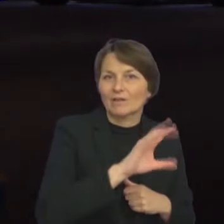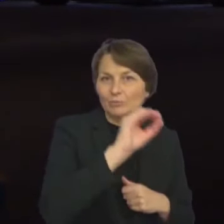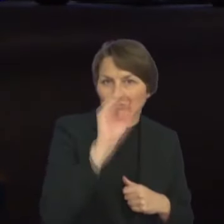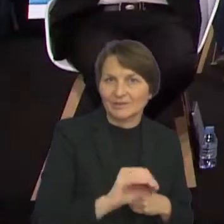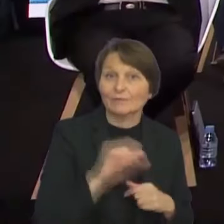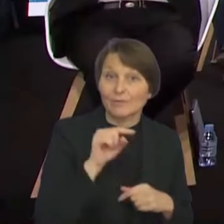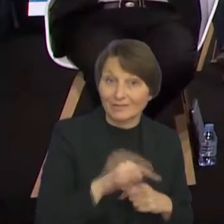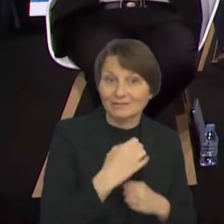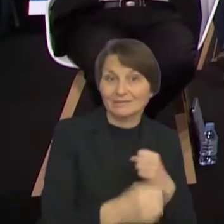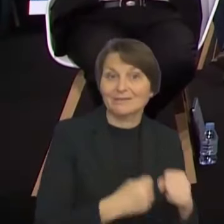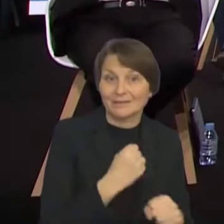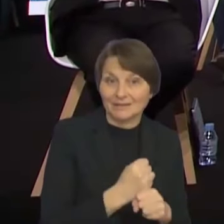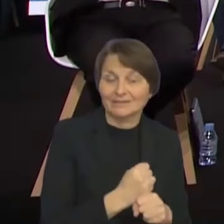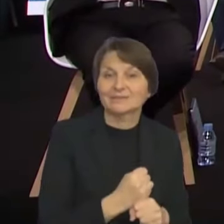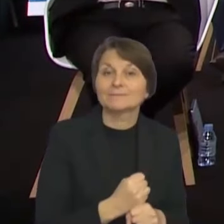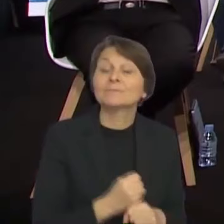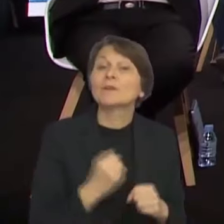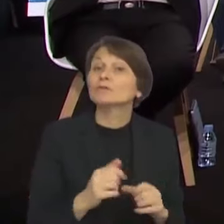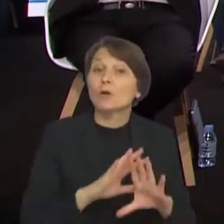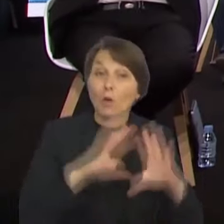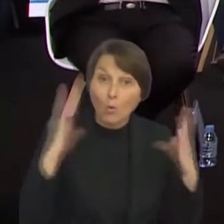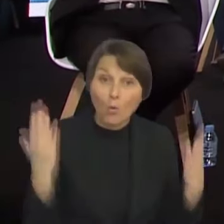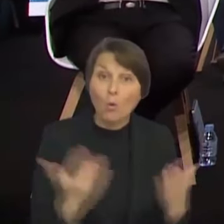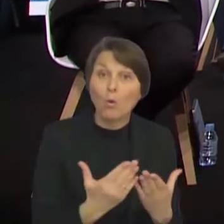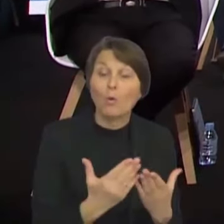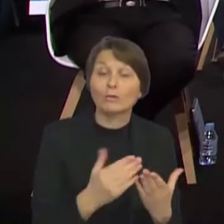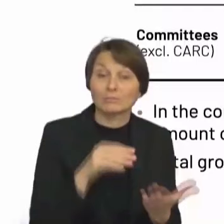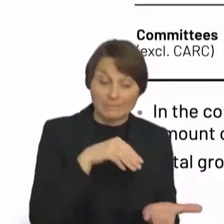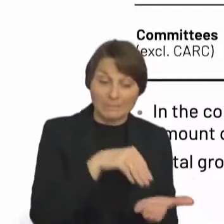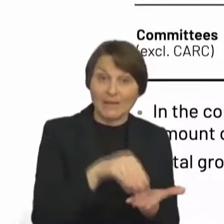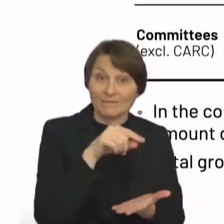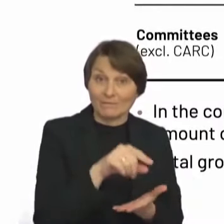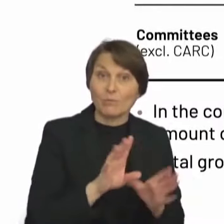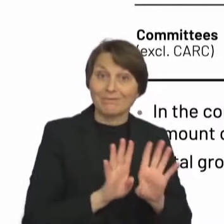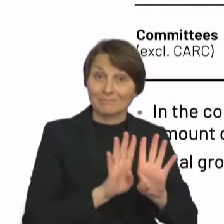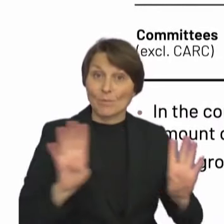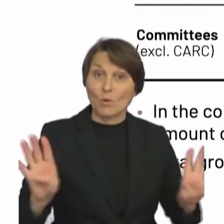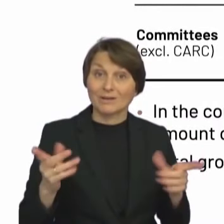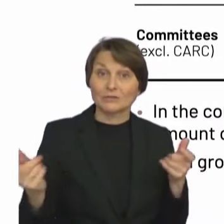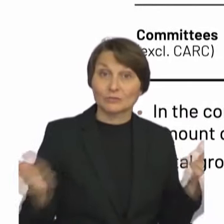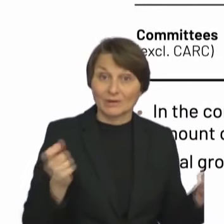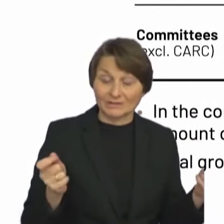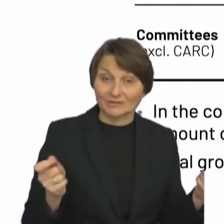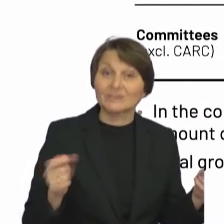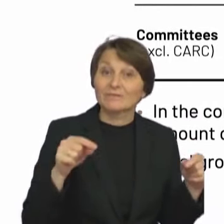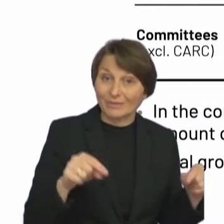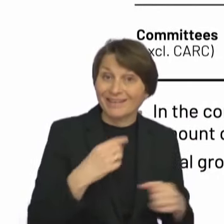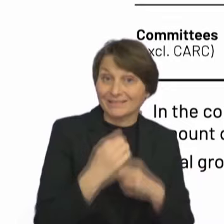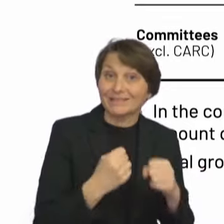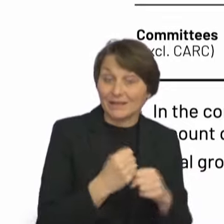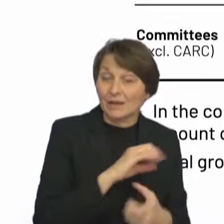result, the total compensation paid to the members of the Board of Directors for the 2020 financial year amounted to